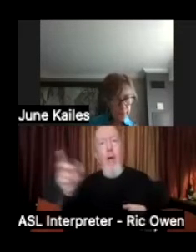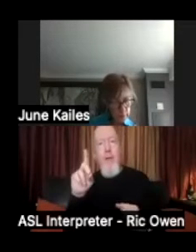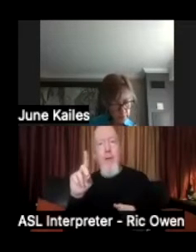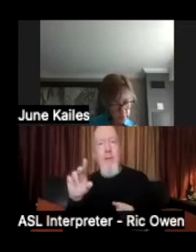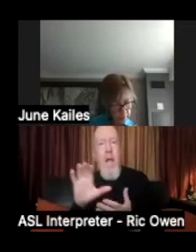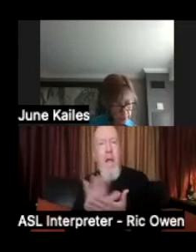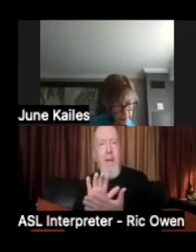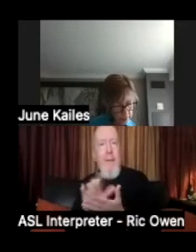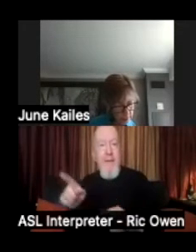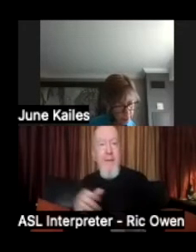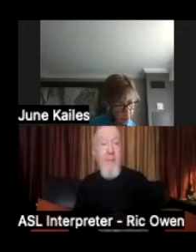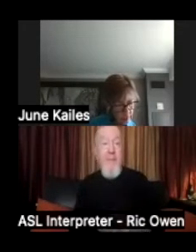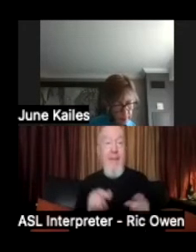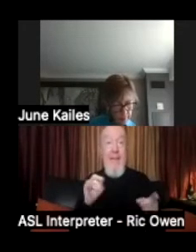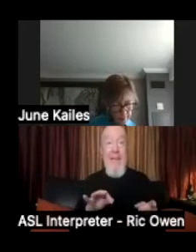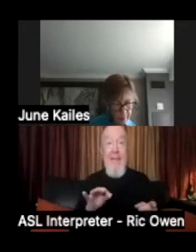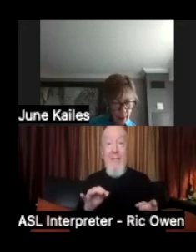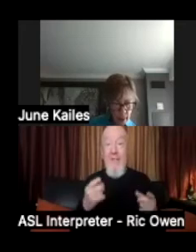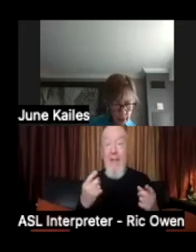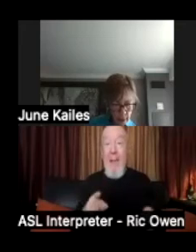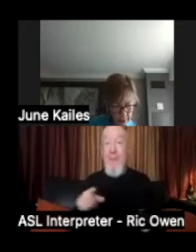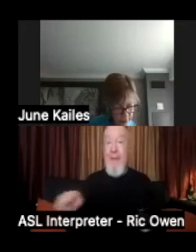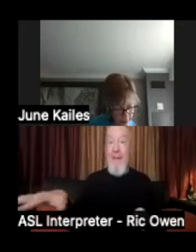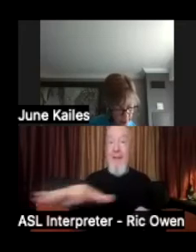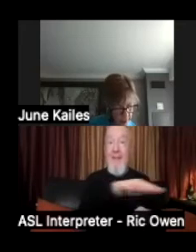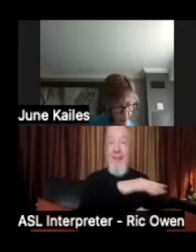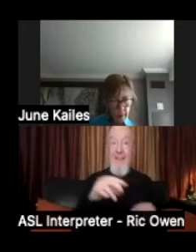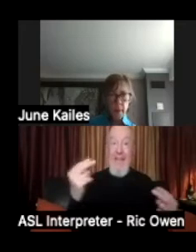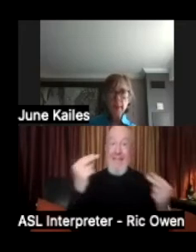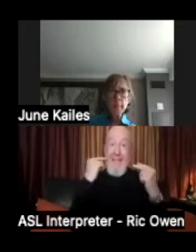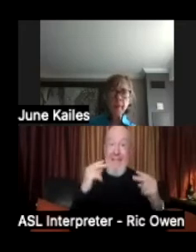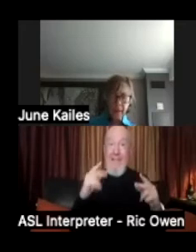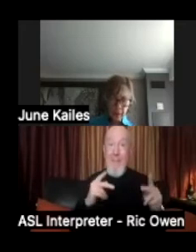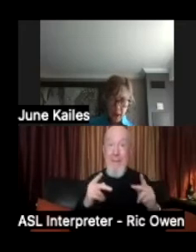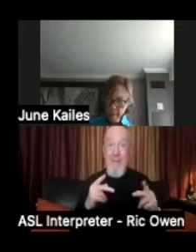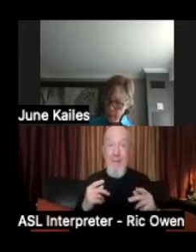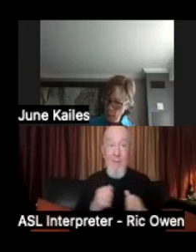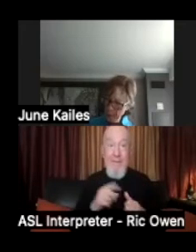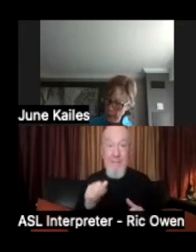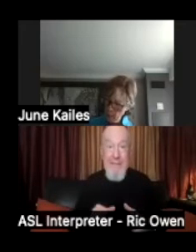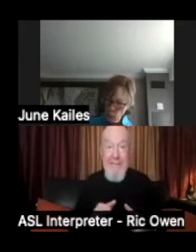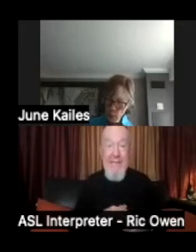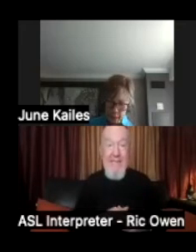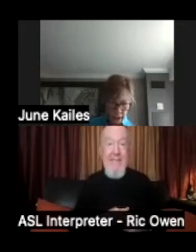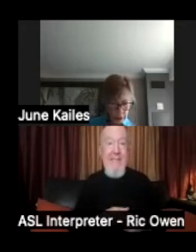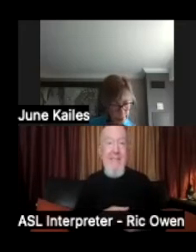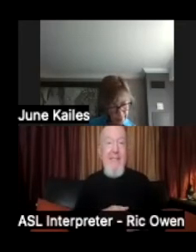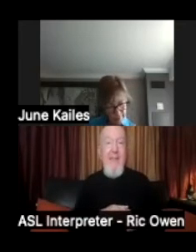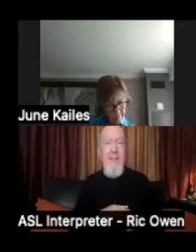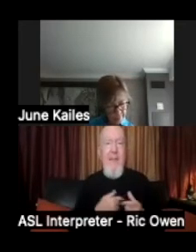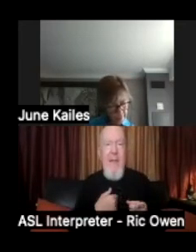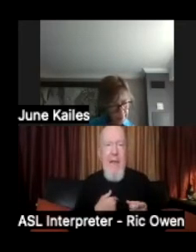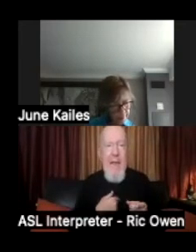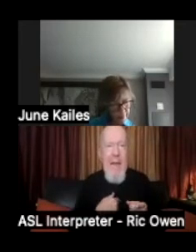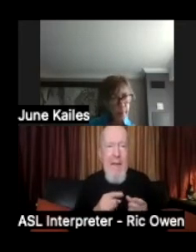if they do exist, they are underneath. But often when I probe the